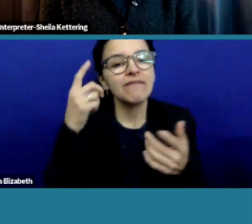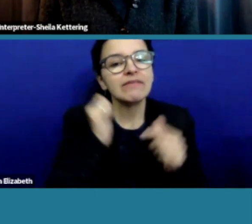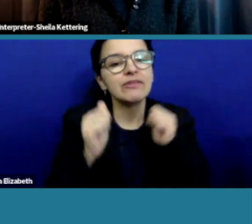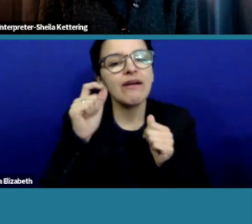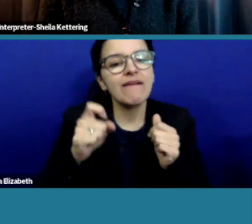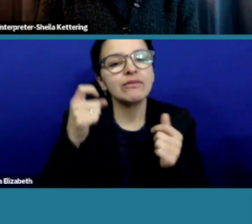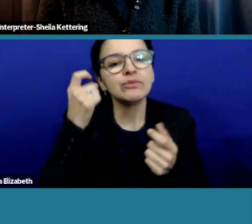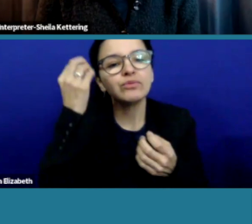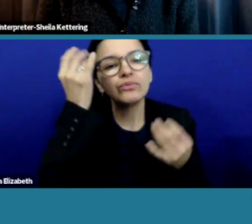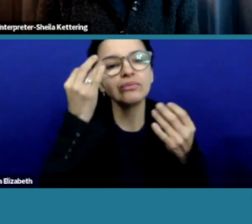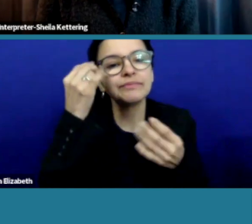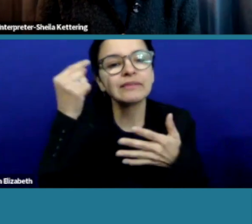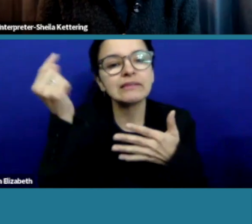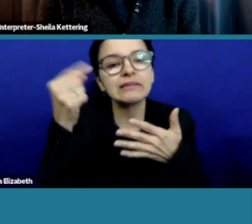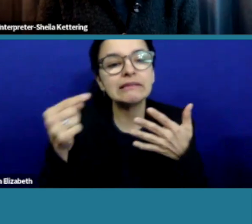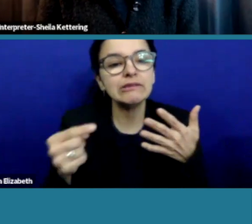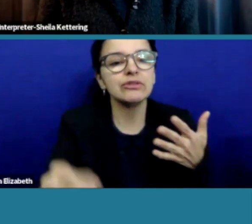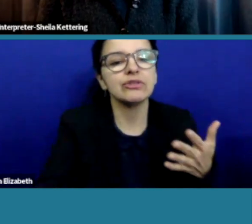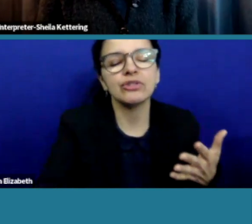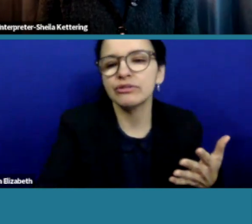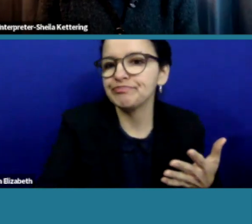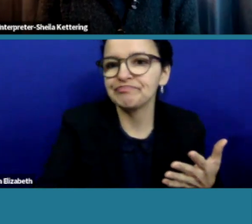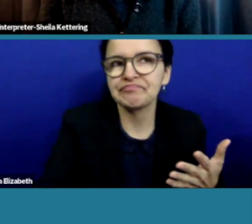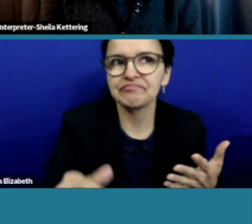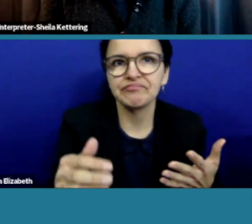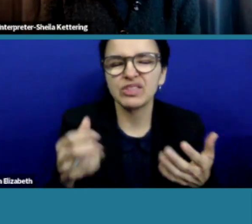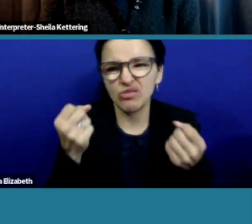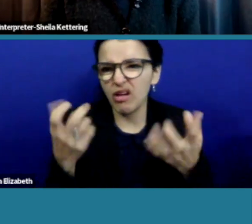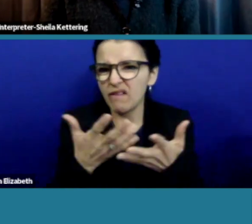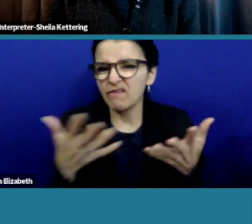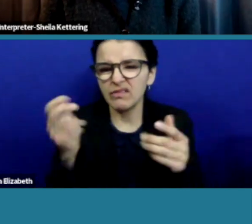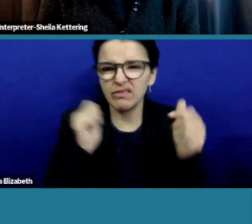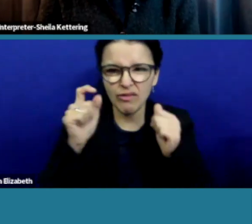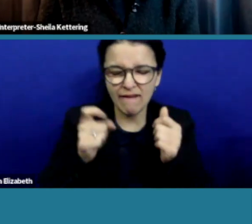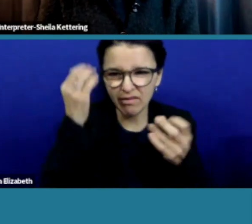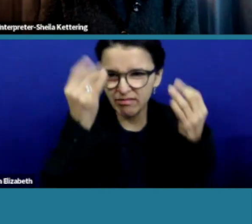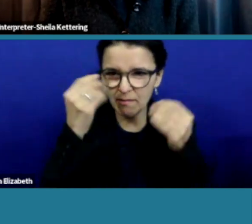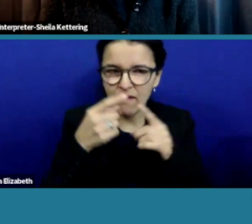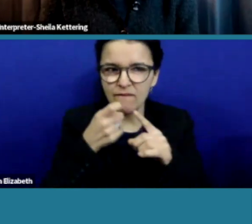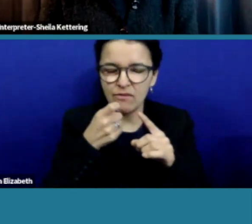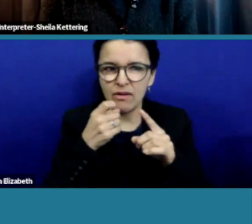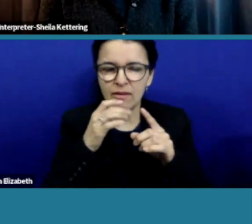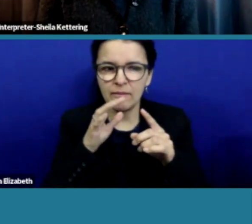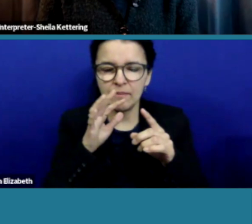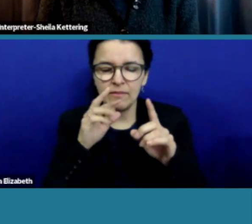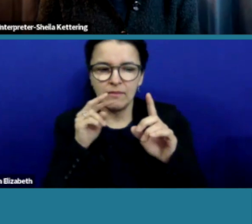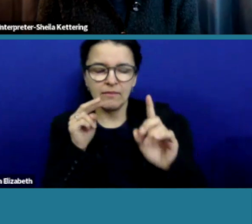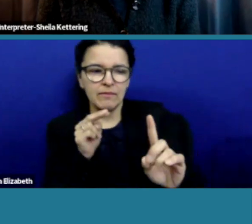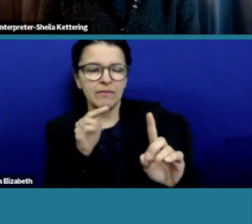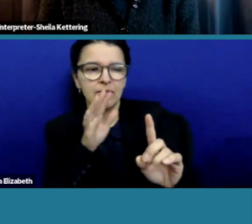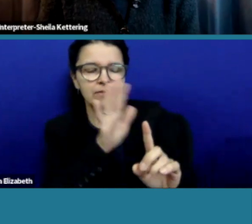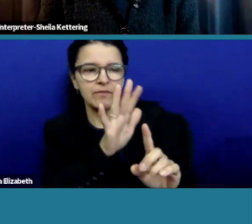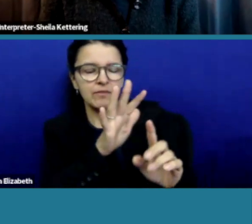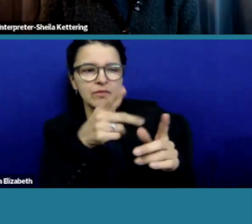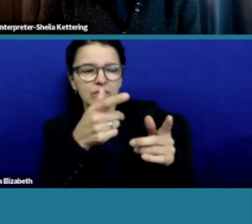not right now, but we will get there eventually. And we also have to consider a lot of different things